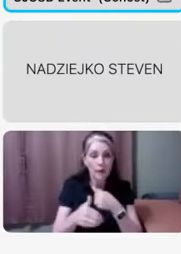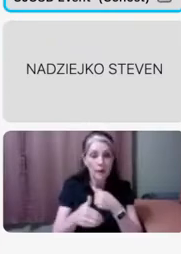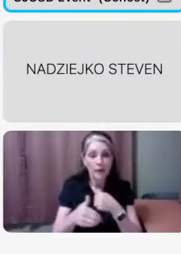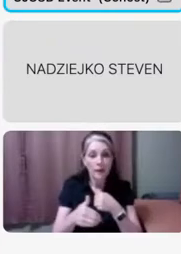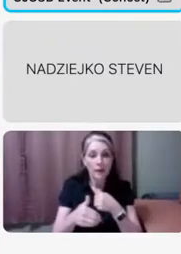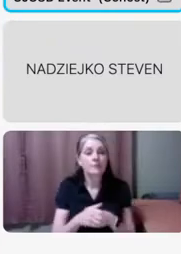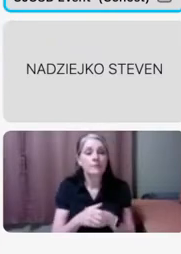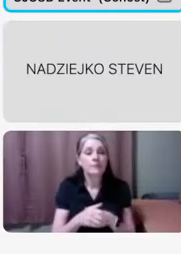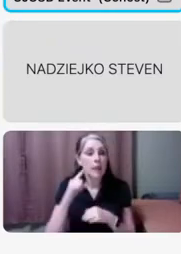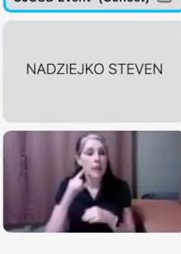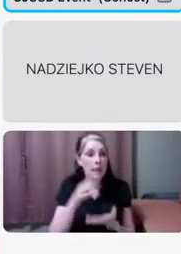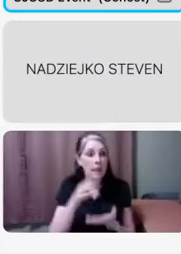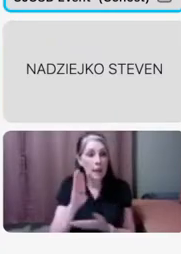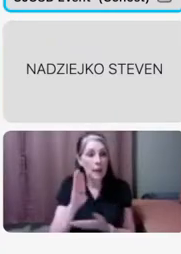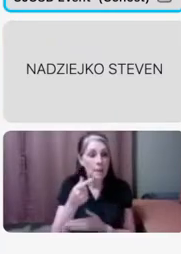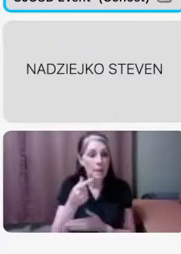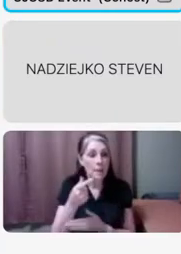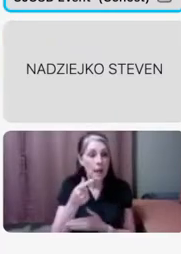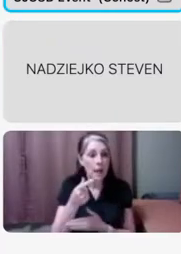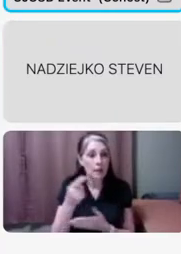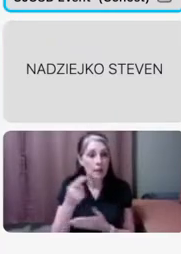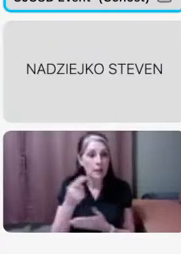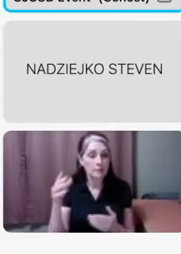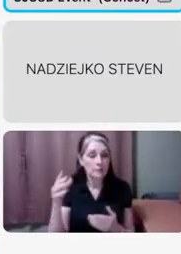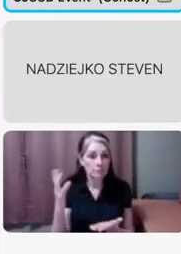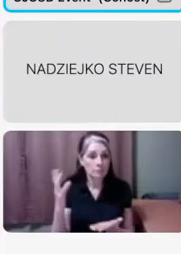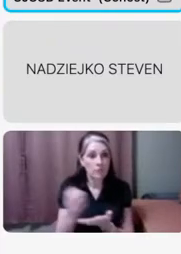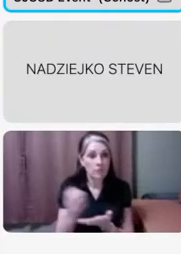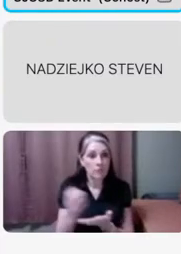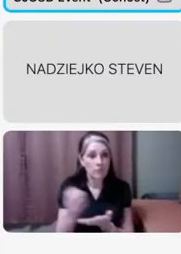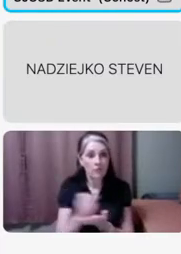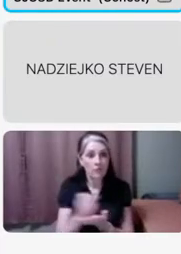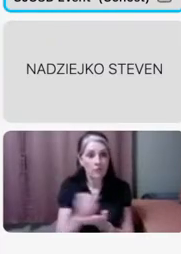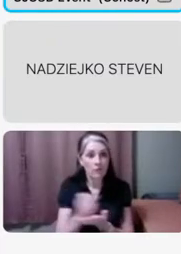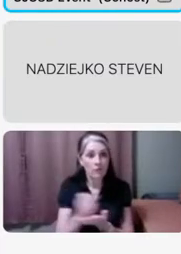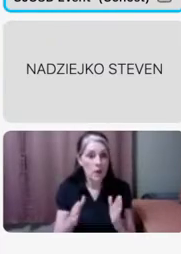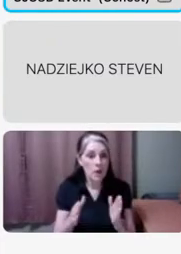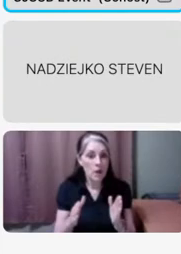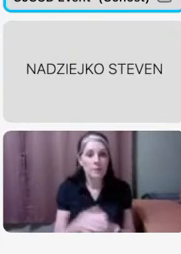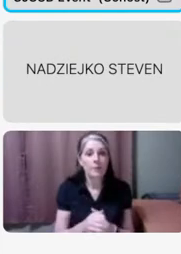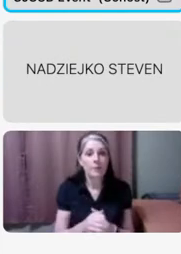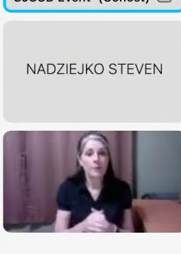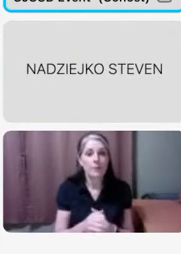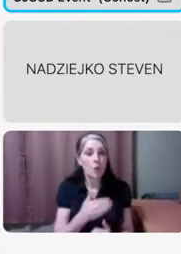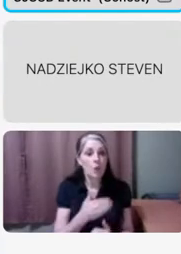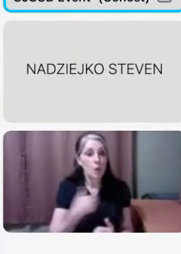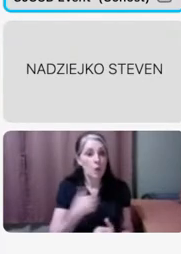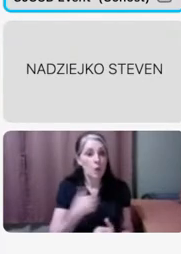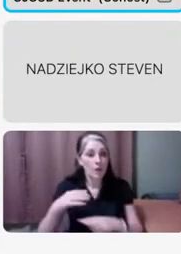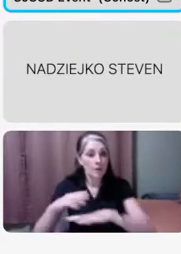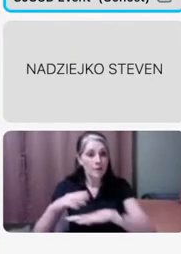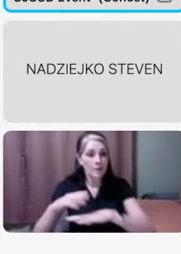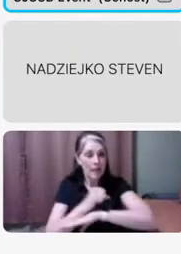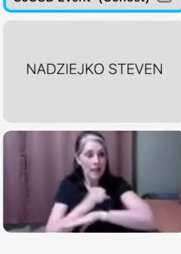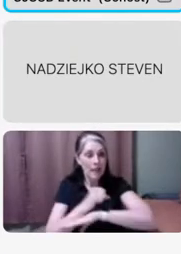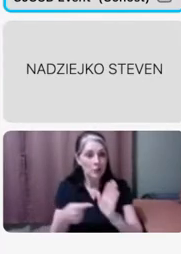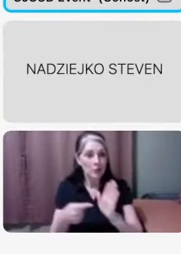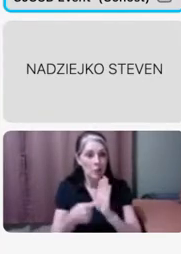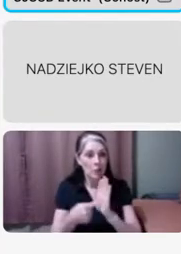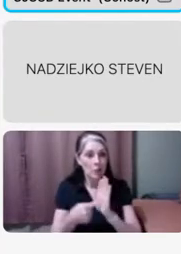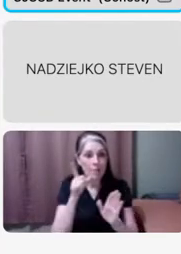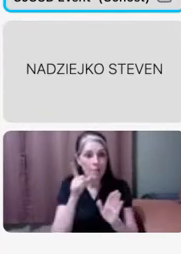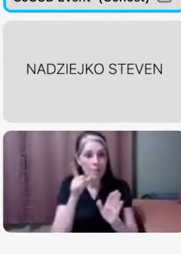winners we brought about breast cancer awareness on our campus via lunchtime activities